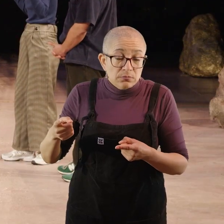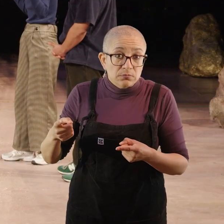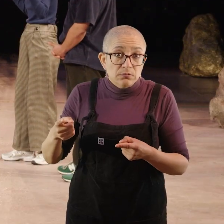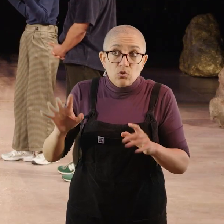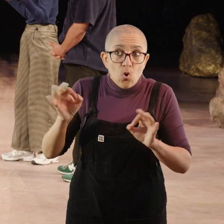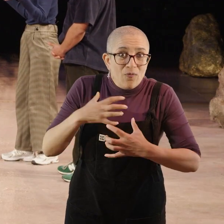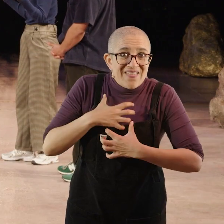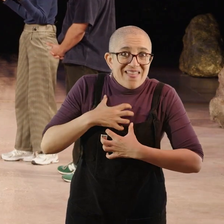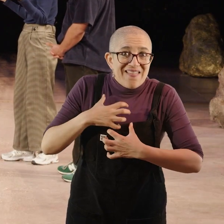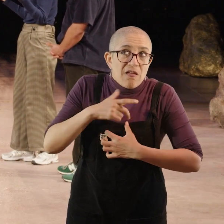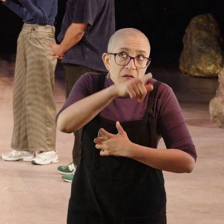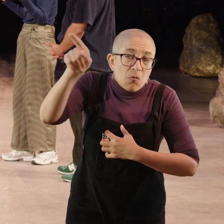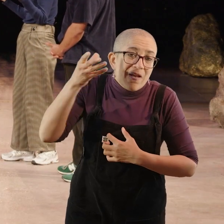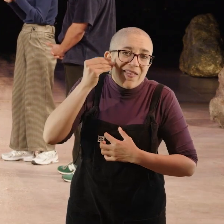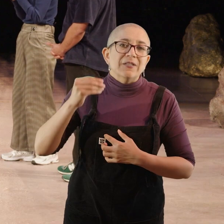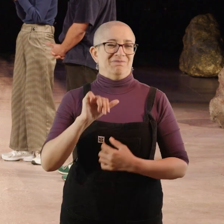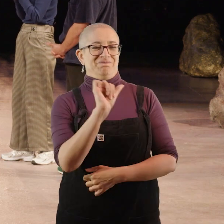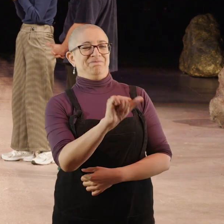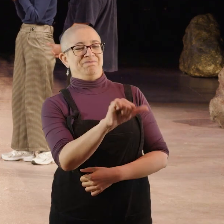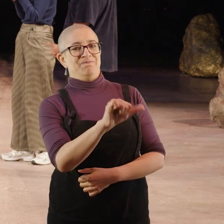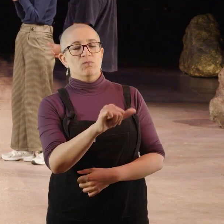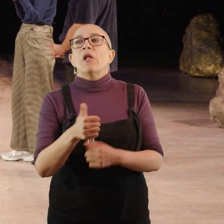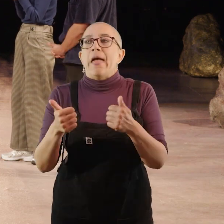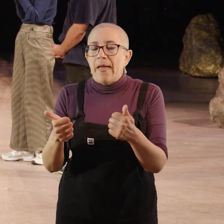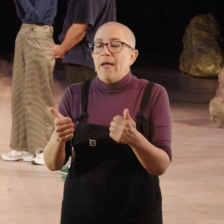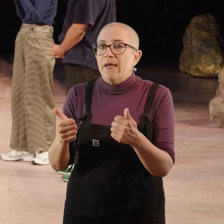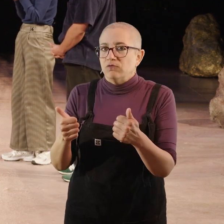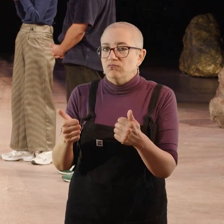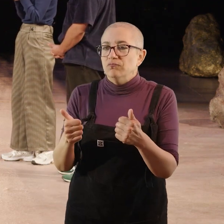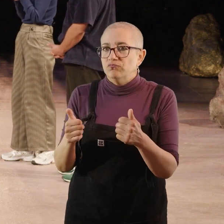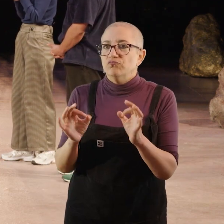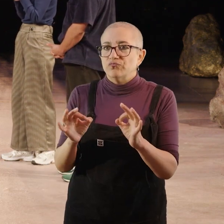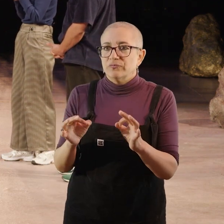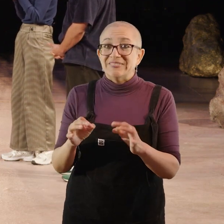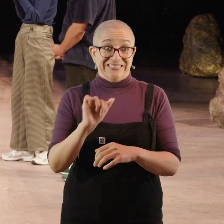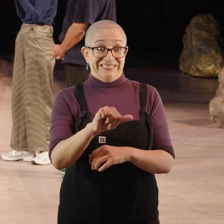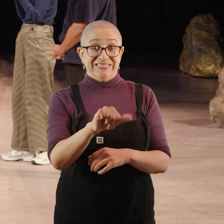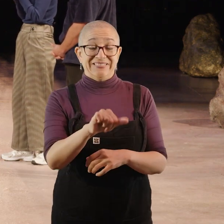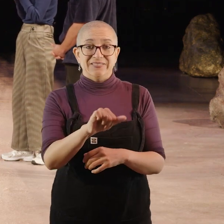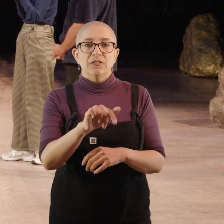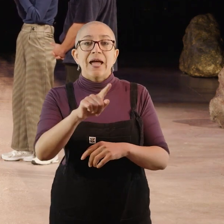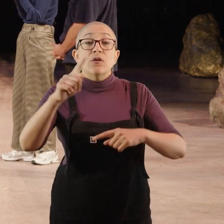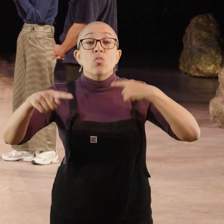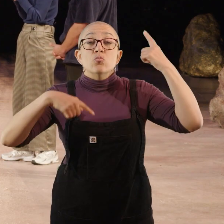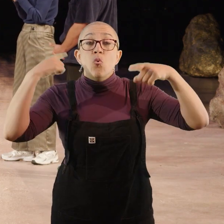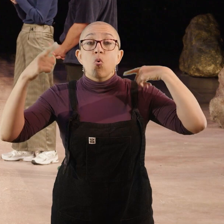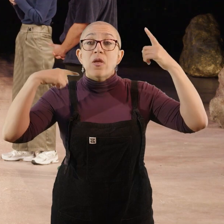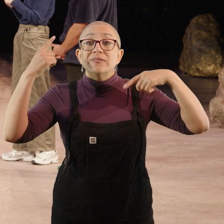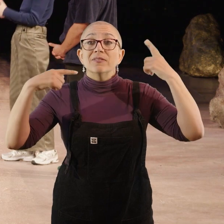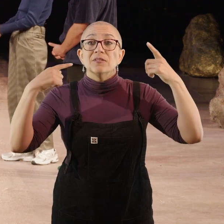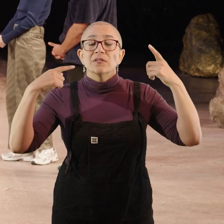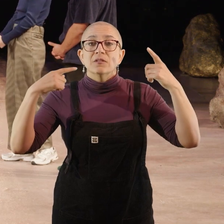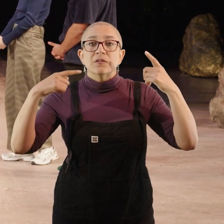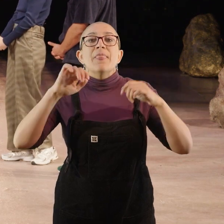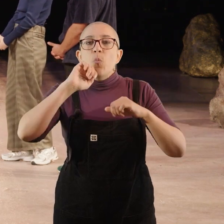of anybody hearing us. That's right. Okay. Yeah, exactly. And the noises, again,